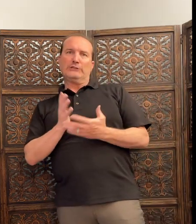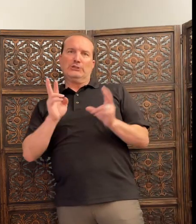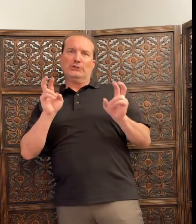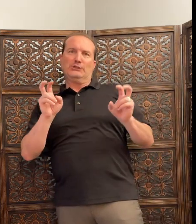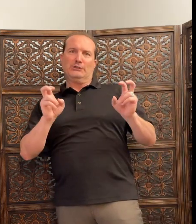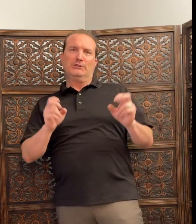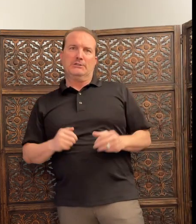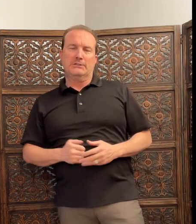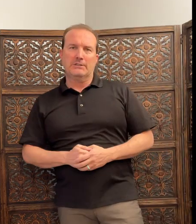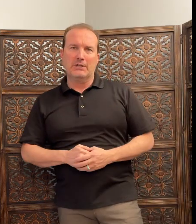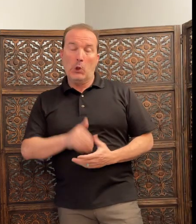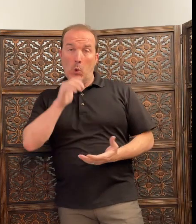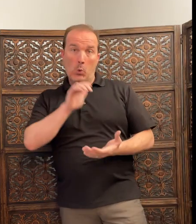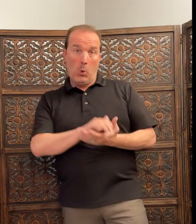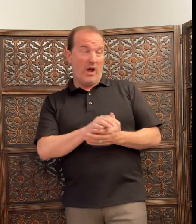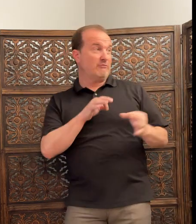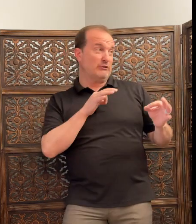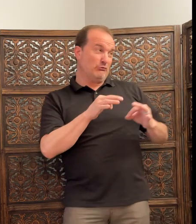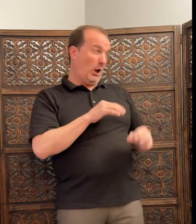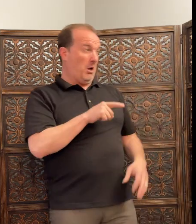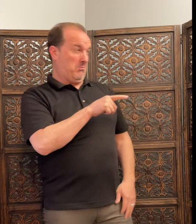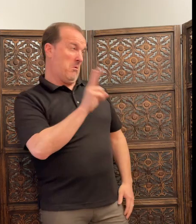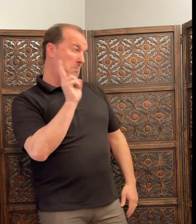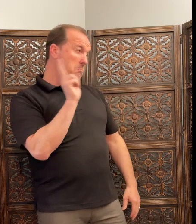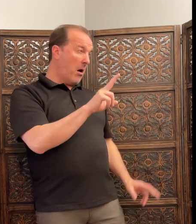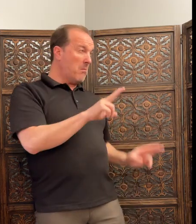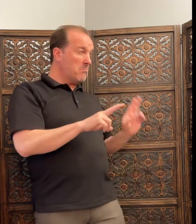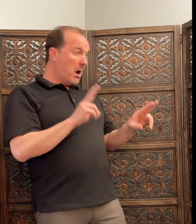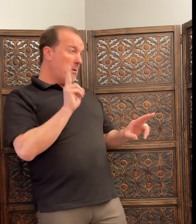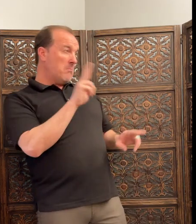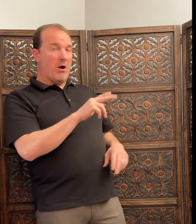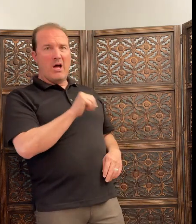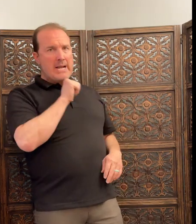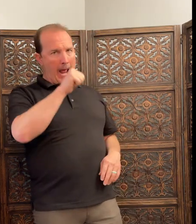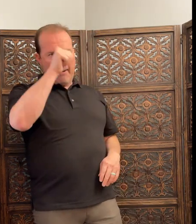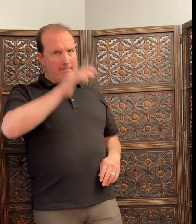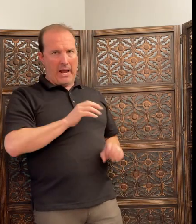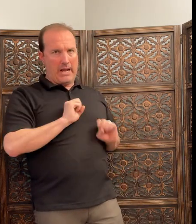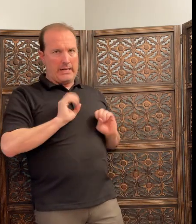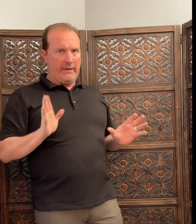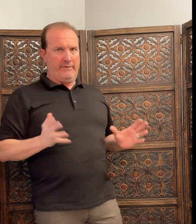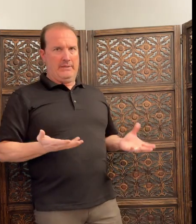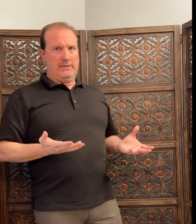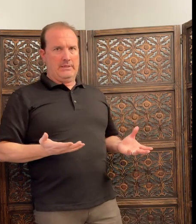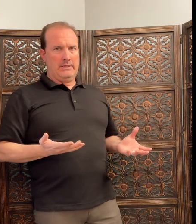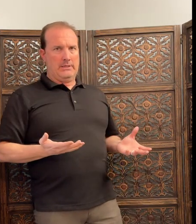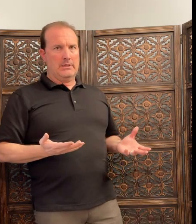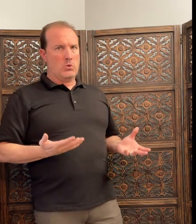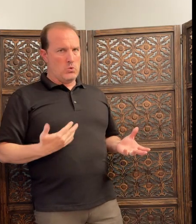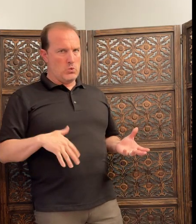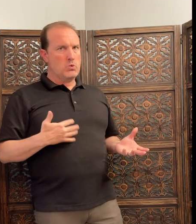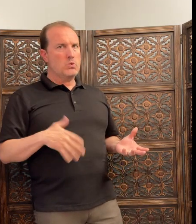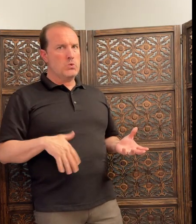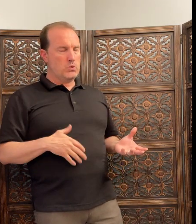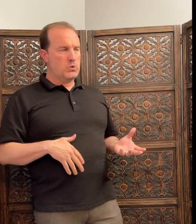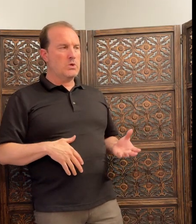average man. And from the way his wife describes it to them, he isn't a man at all. This changes the